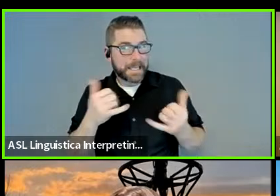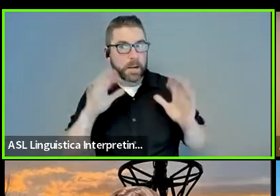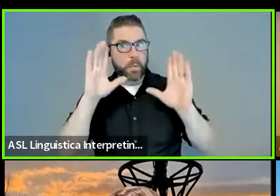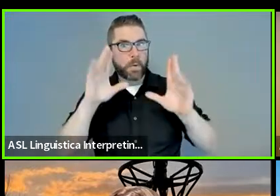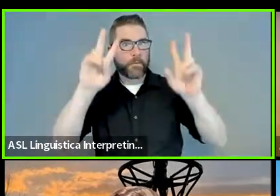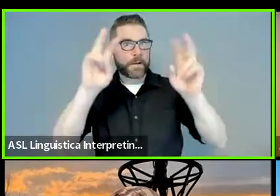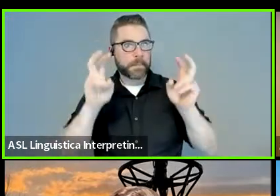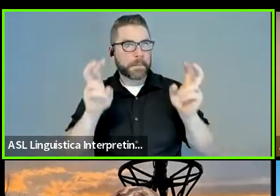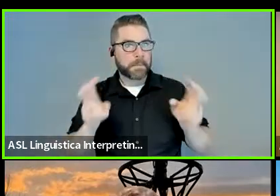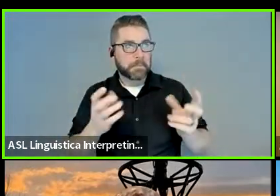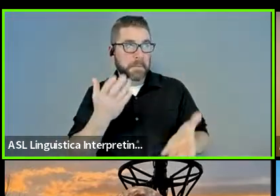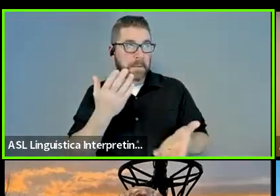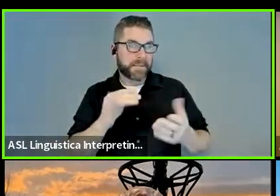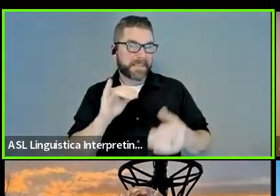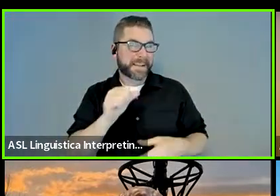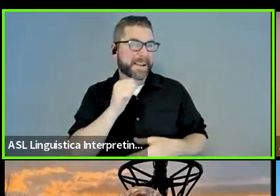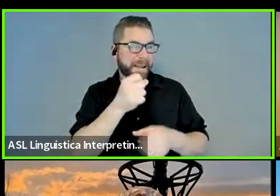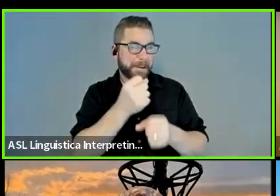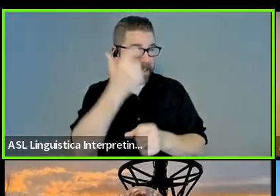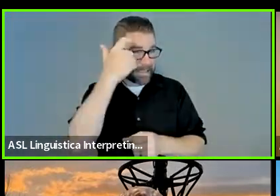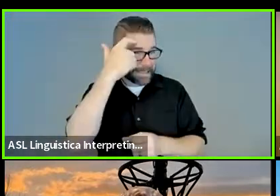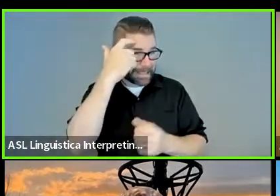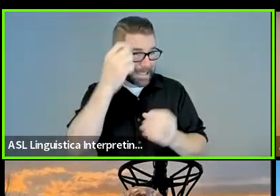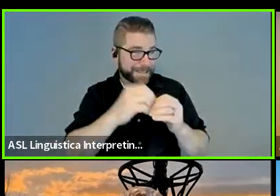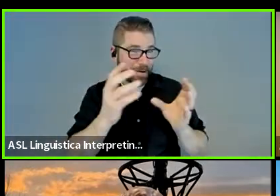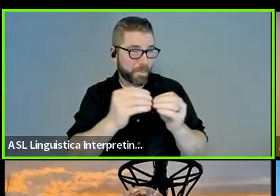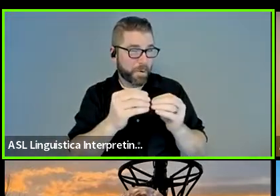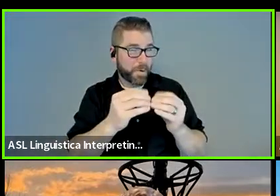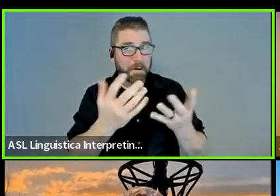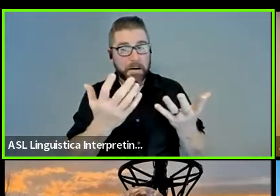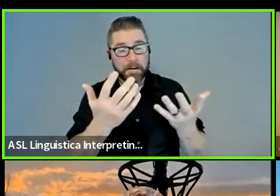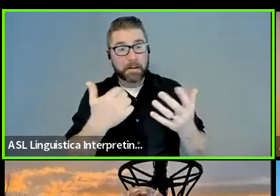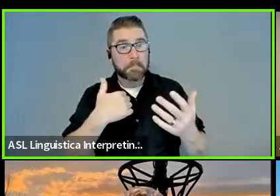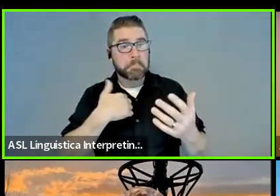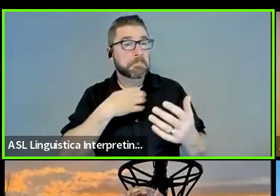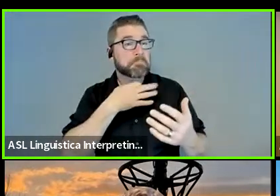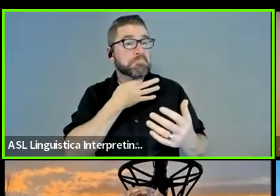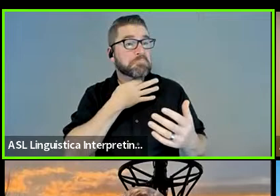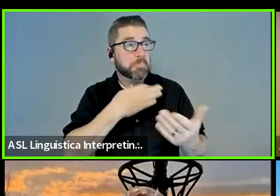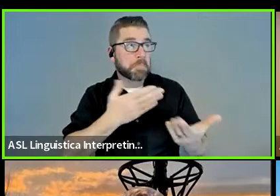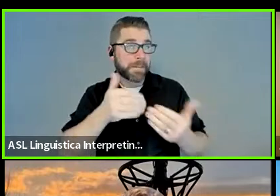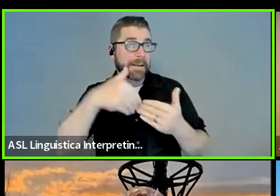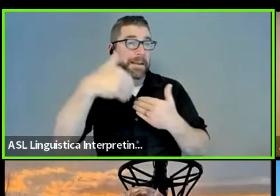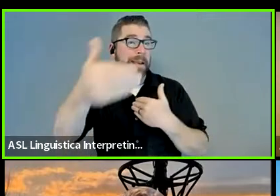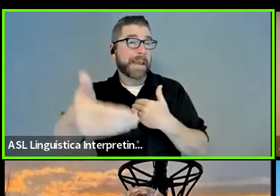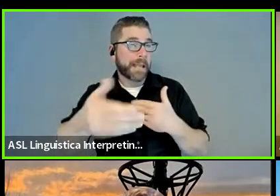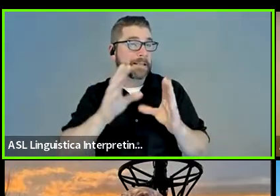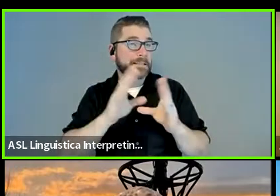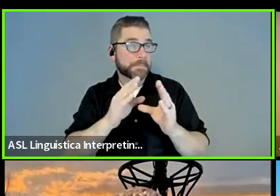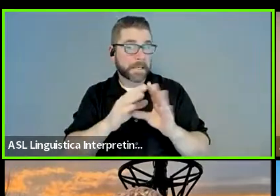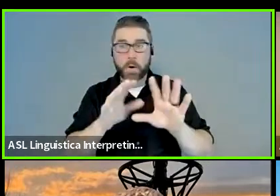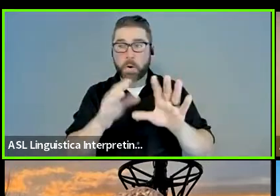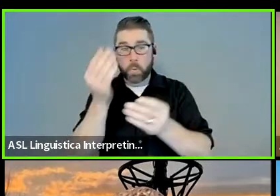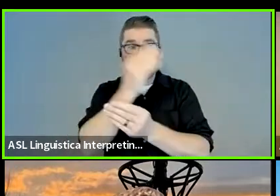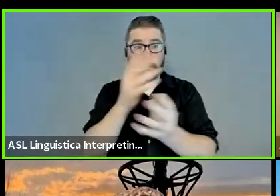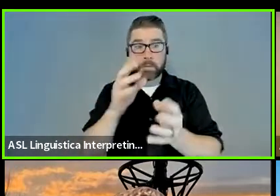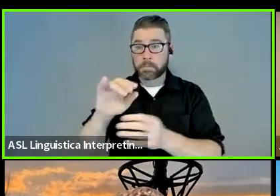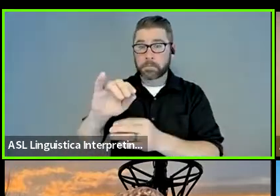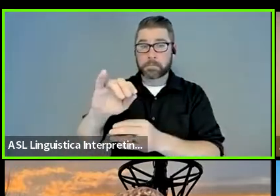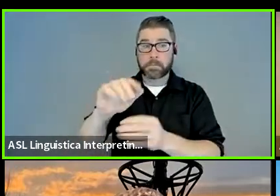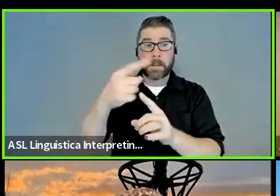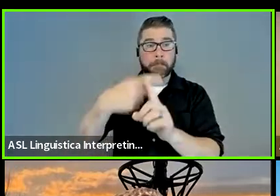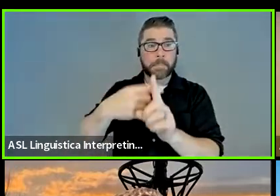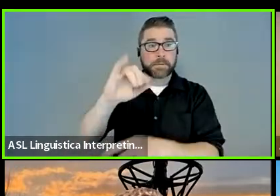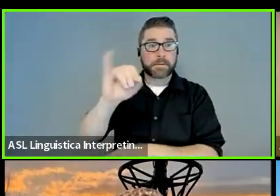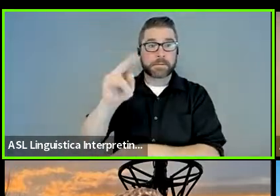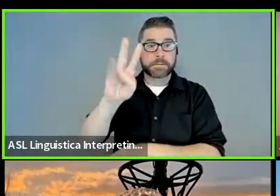we say that the following meeting, which just as an announcement, I think most of you know, we will not have a July meeting because it always ends up, I think